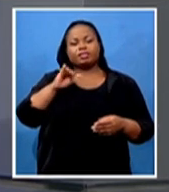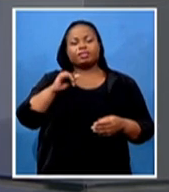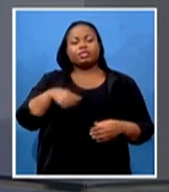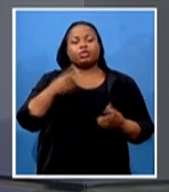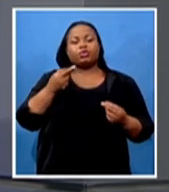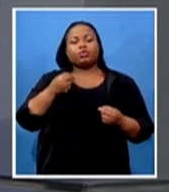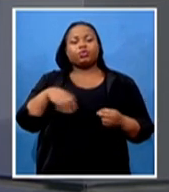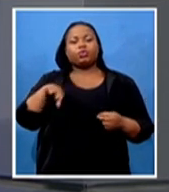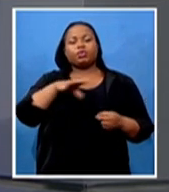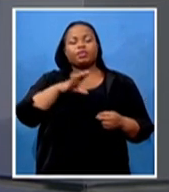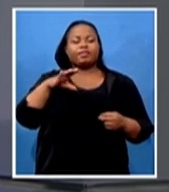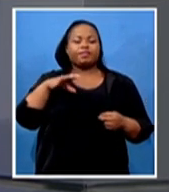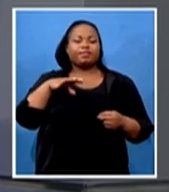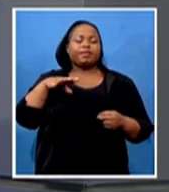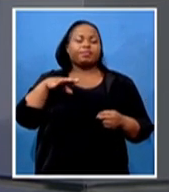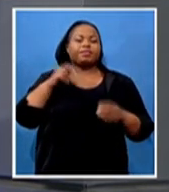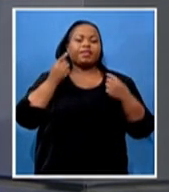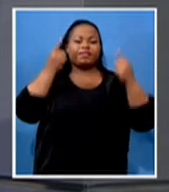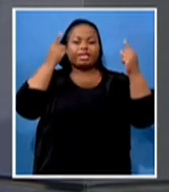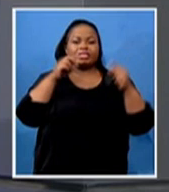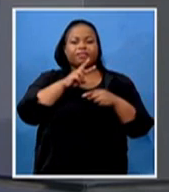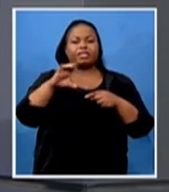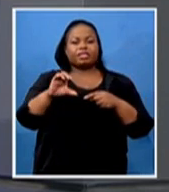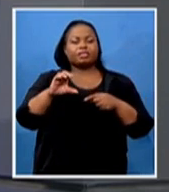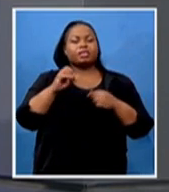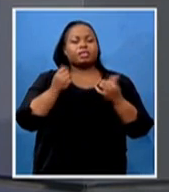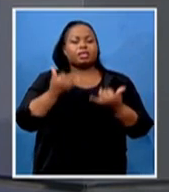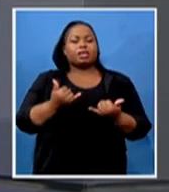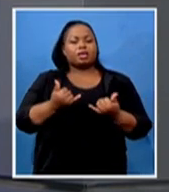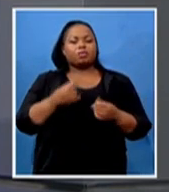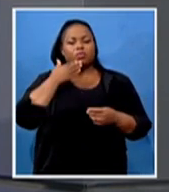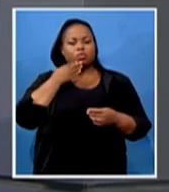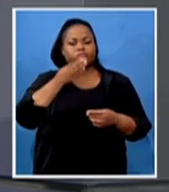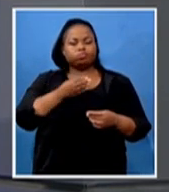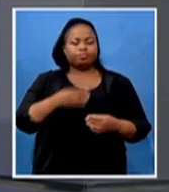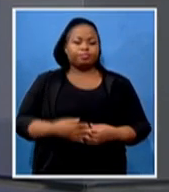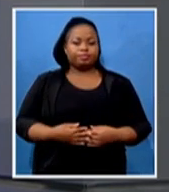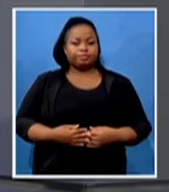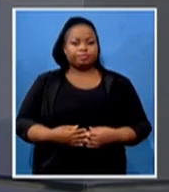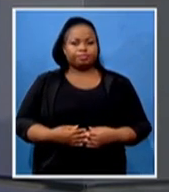we'll be watching to see how that tenure unfolds. You're watching The Agenda. Let's take a break.